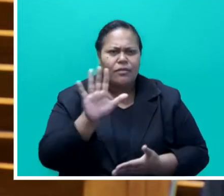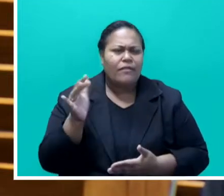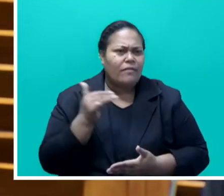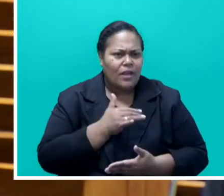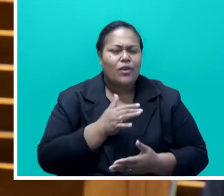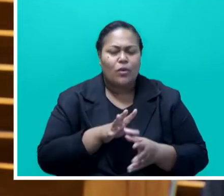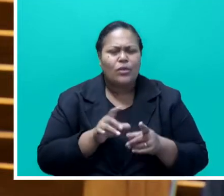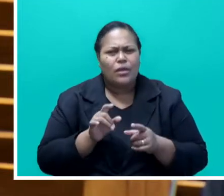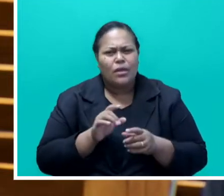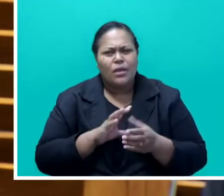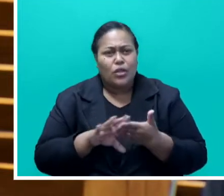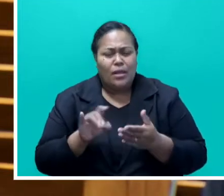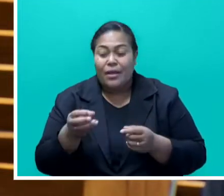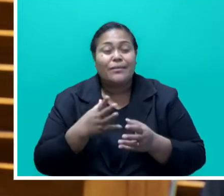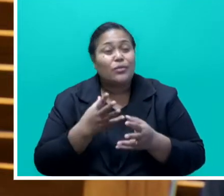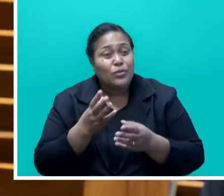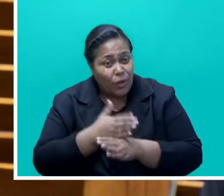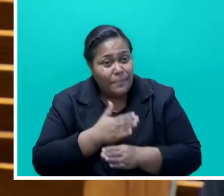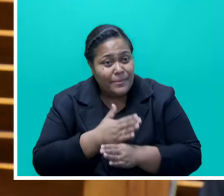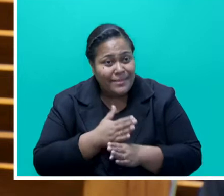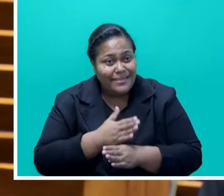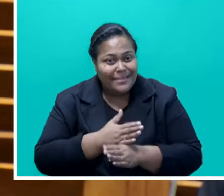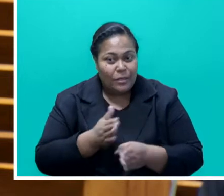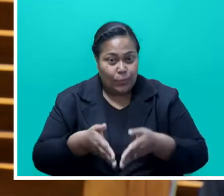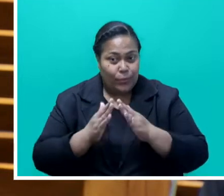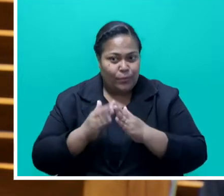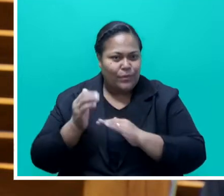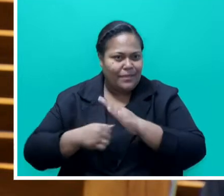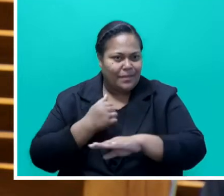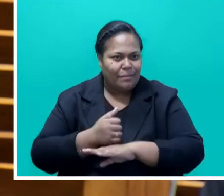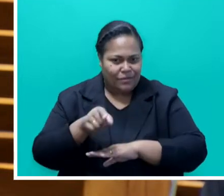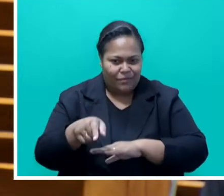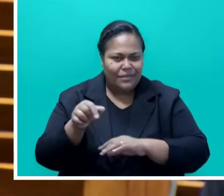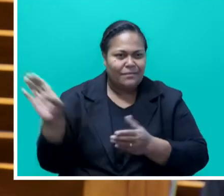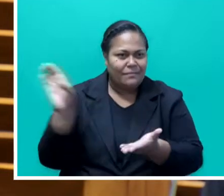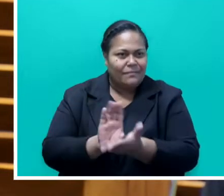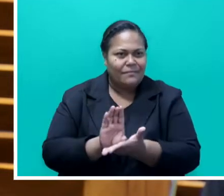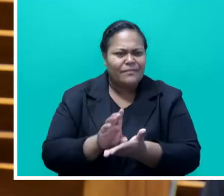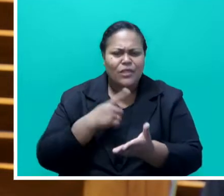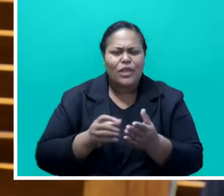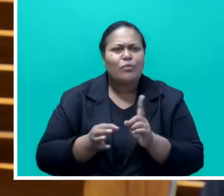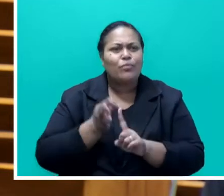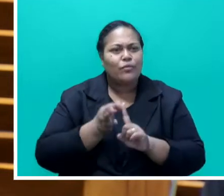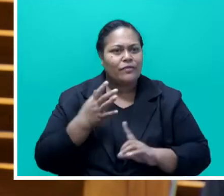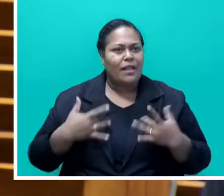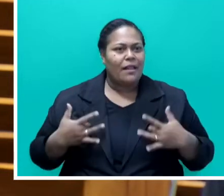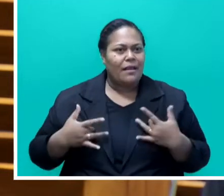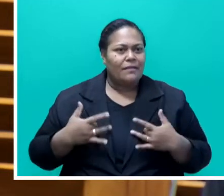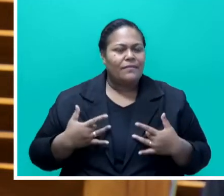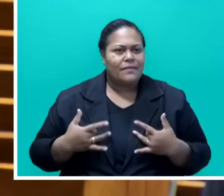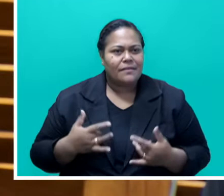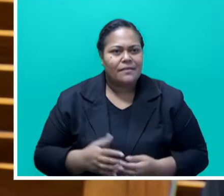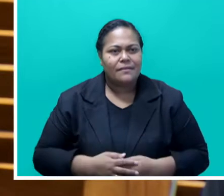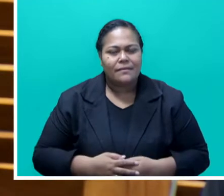jobs have been directly created, which has led directly, sir, to the improvement of lives for about 2,000